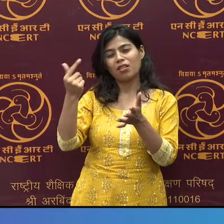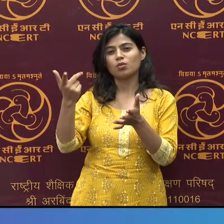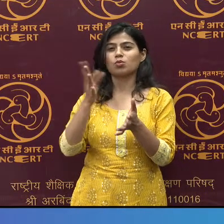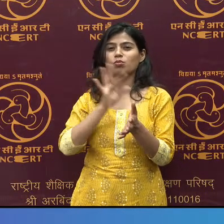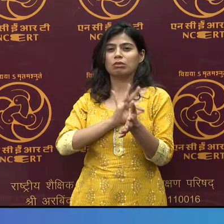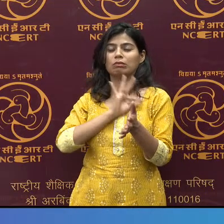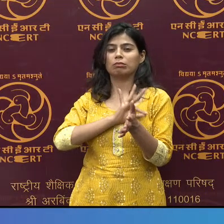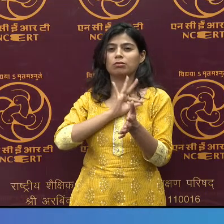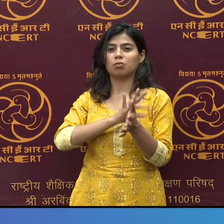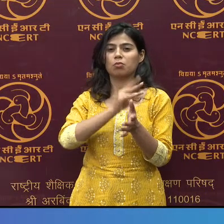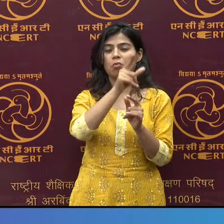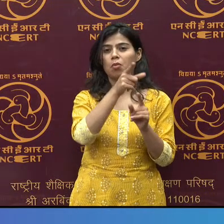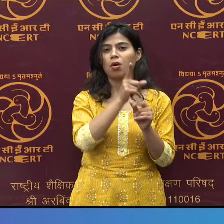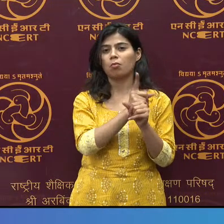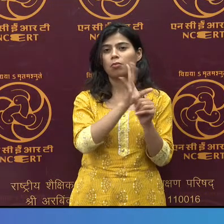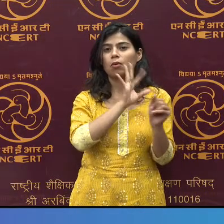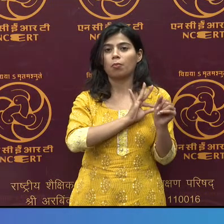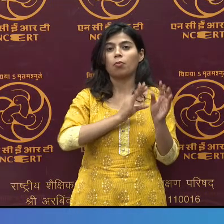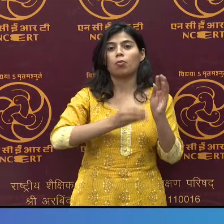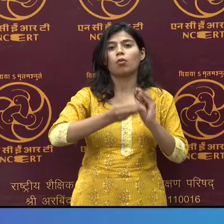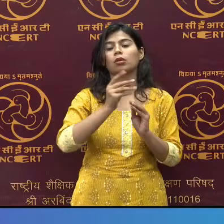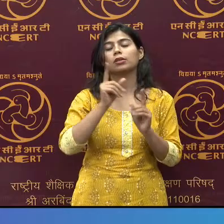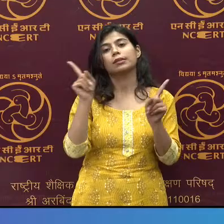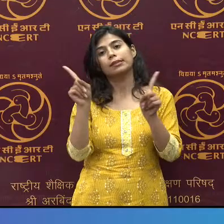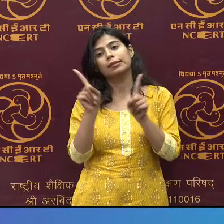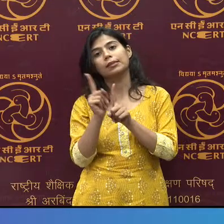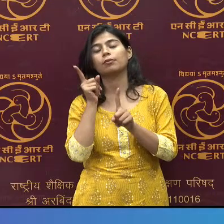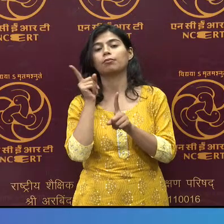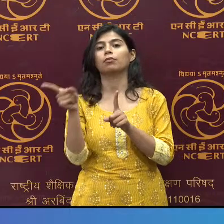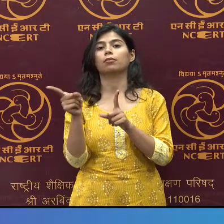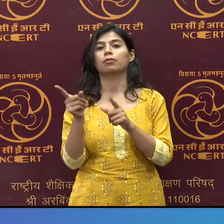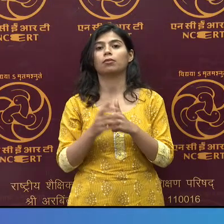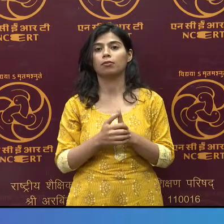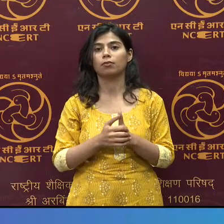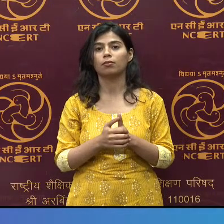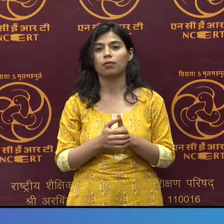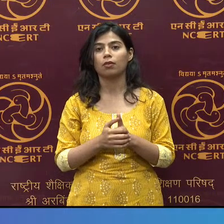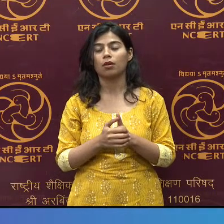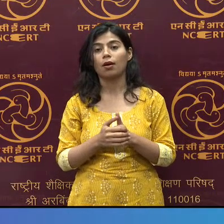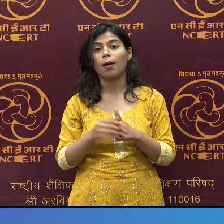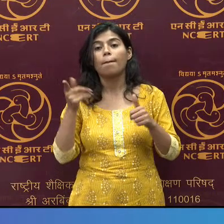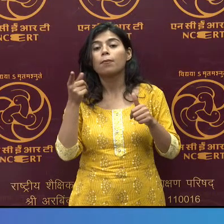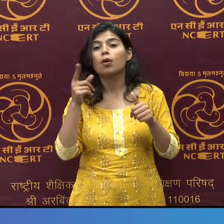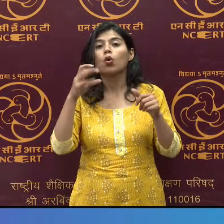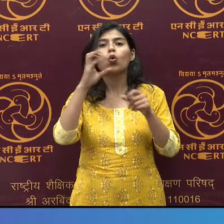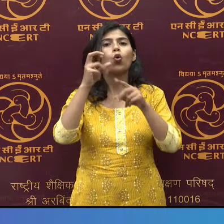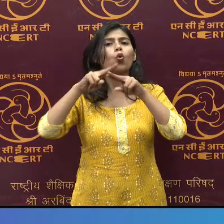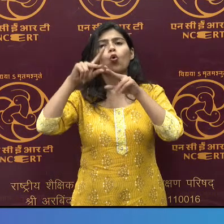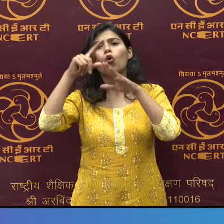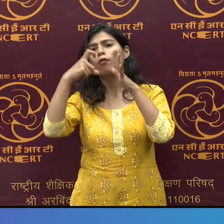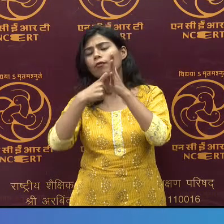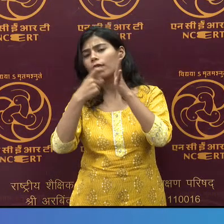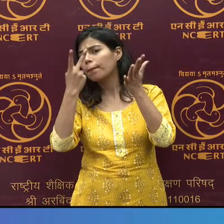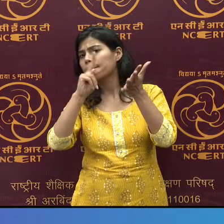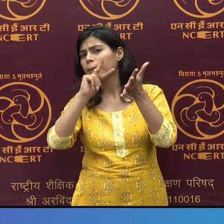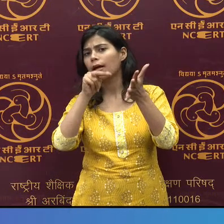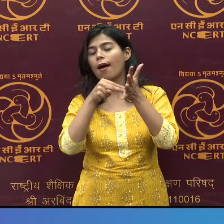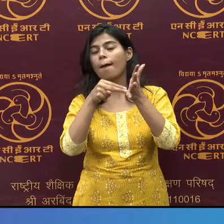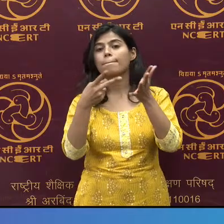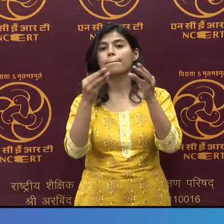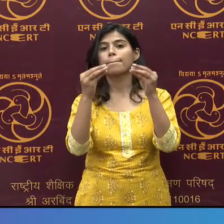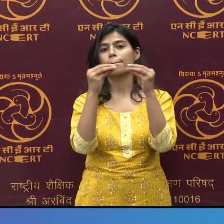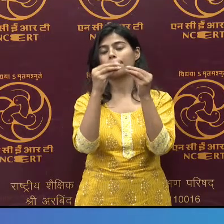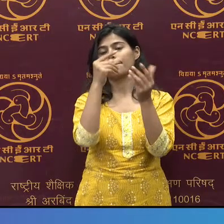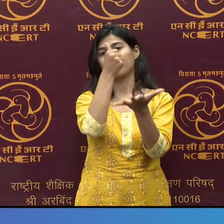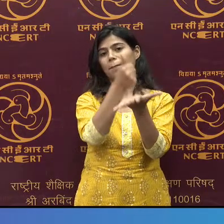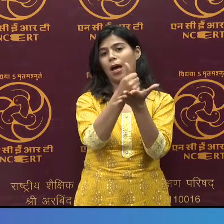these institutes are to fill their coffers is bank balance basically, with money, and not to look